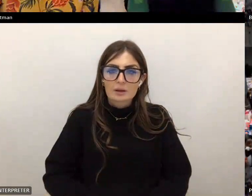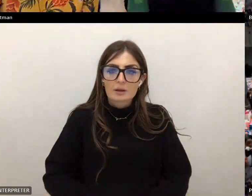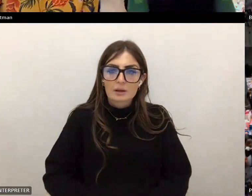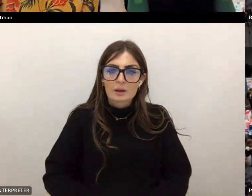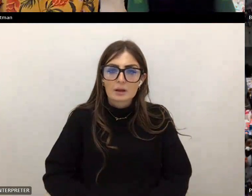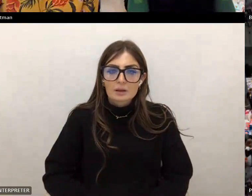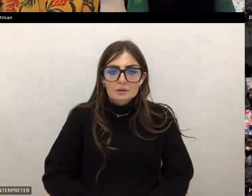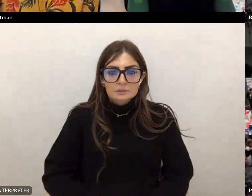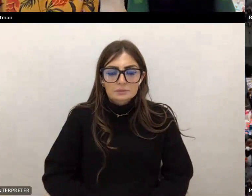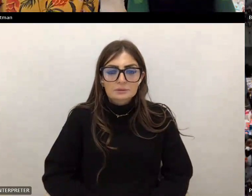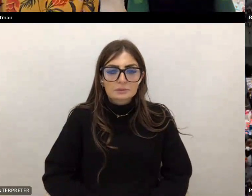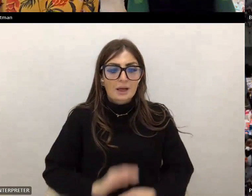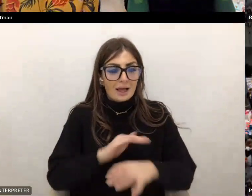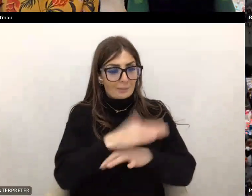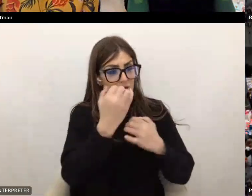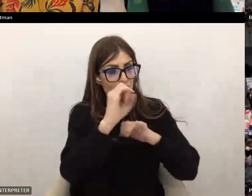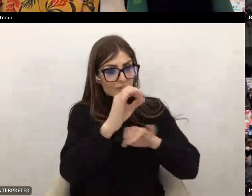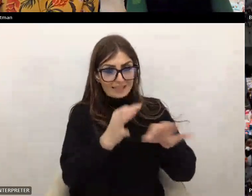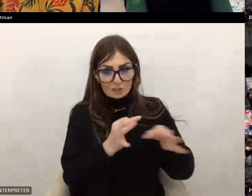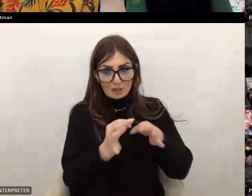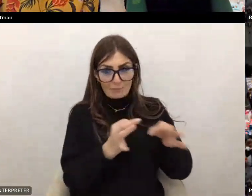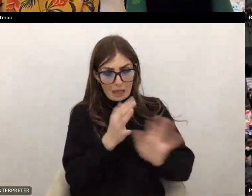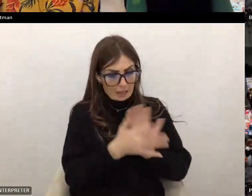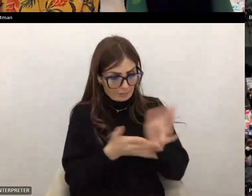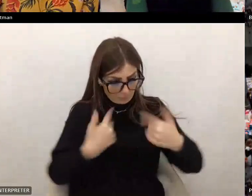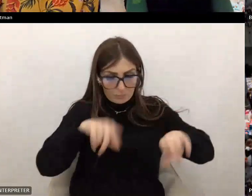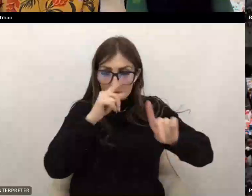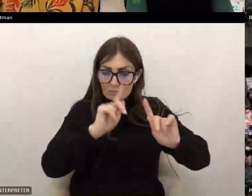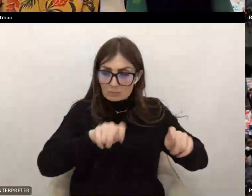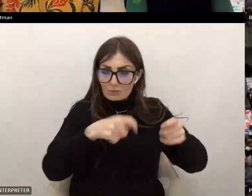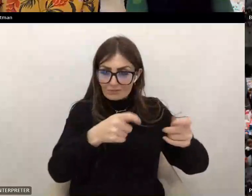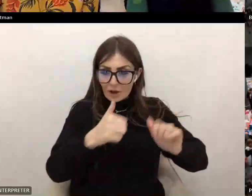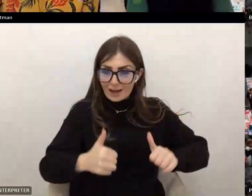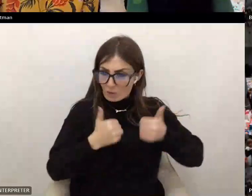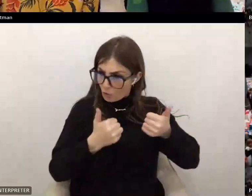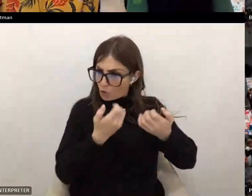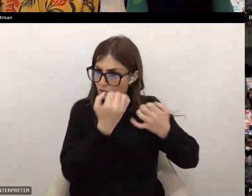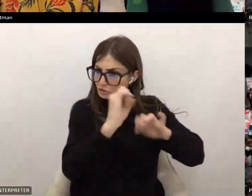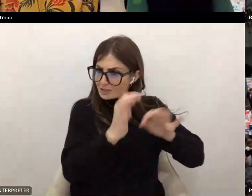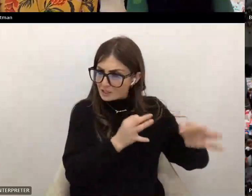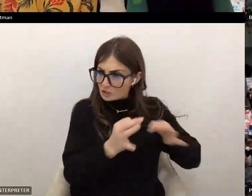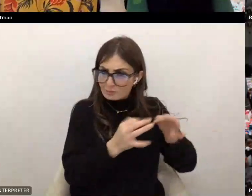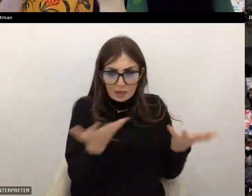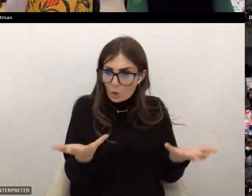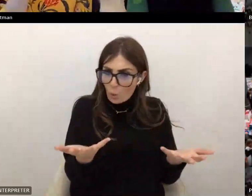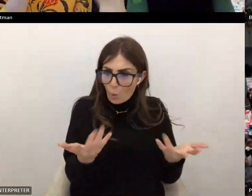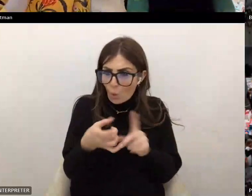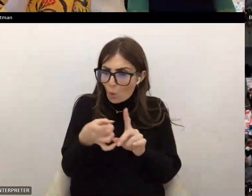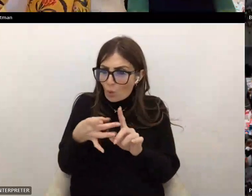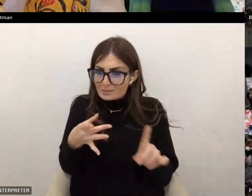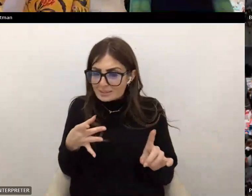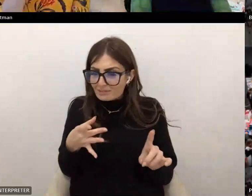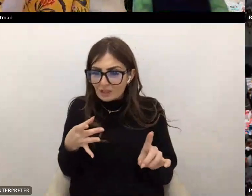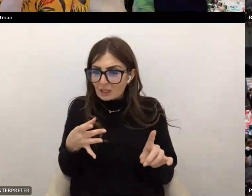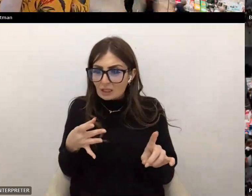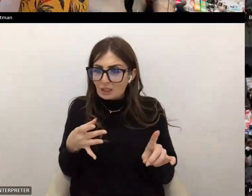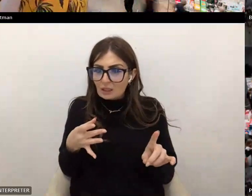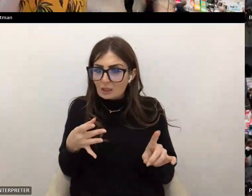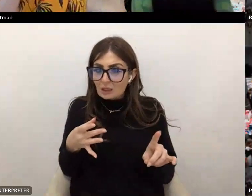A question about strategic plans. Will we be able to provide our own strategic plan, or are they specific,